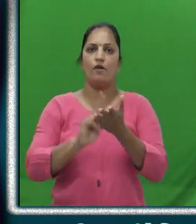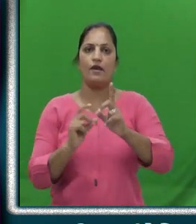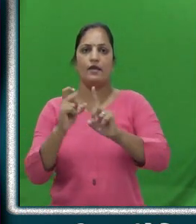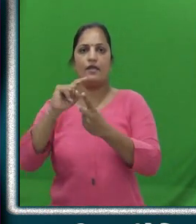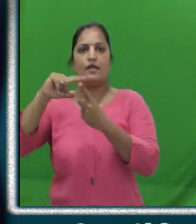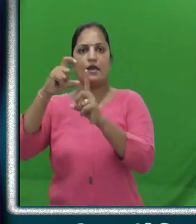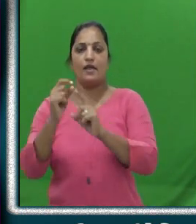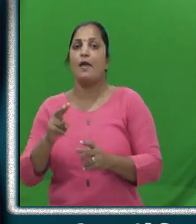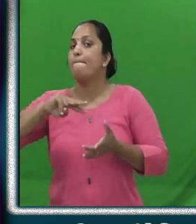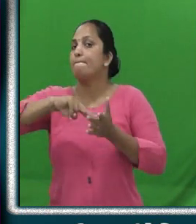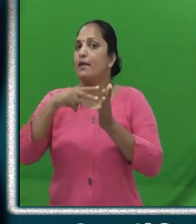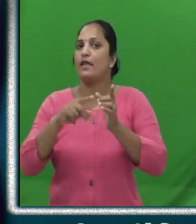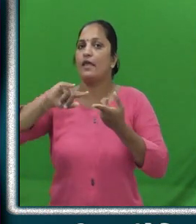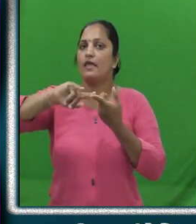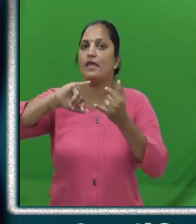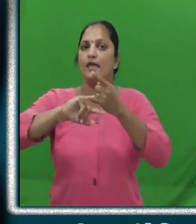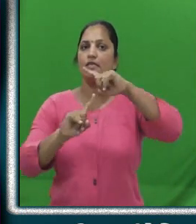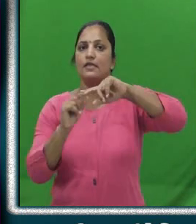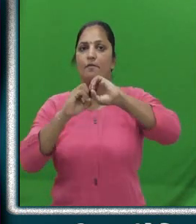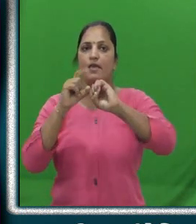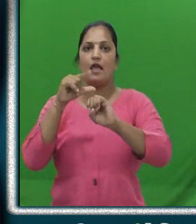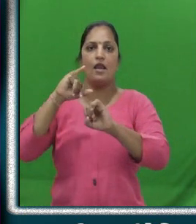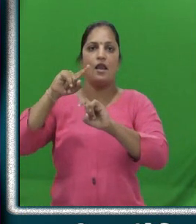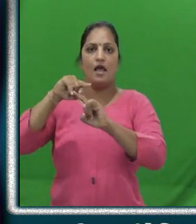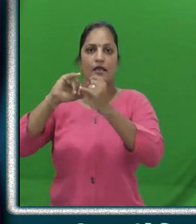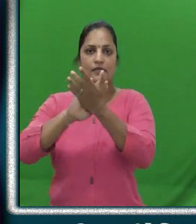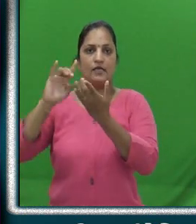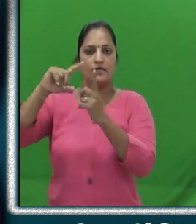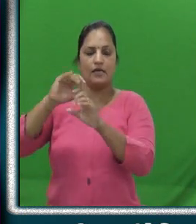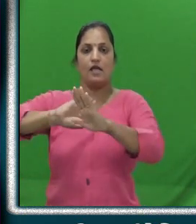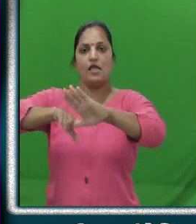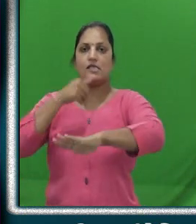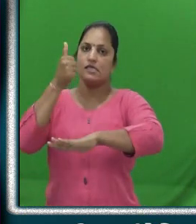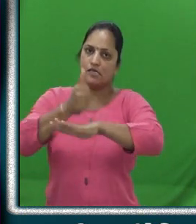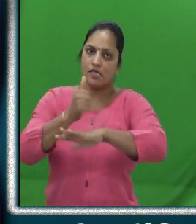founded means established, apna kari.